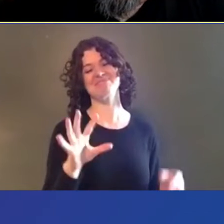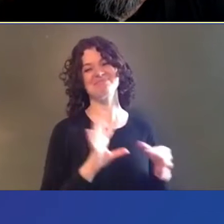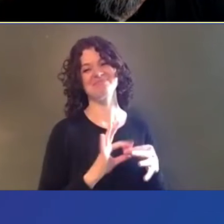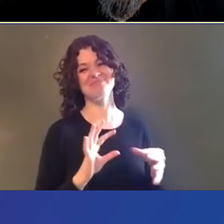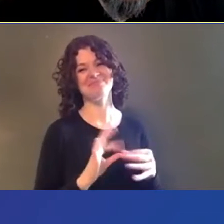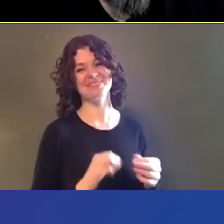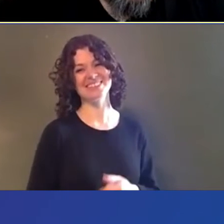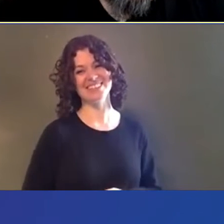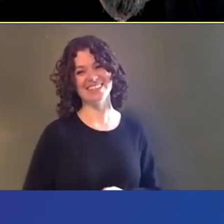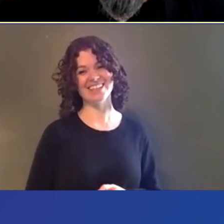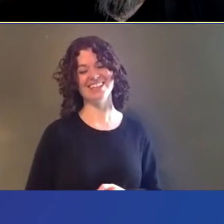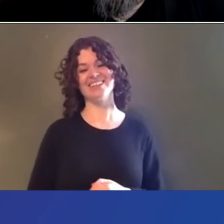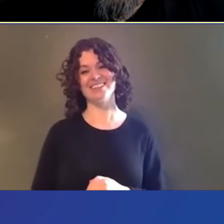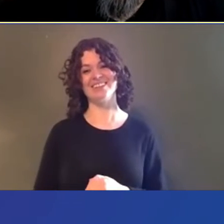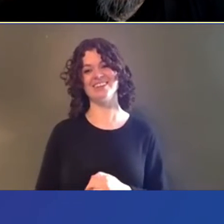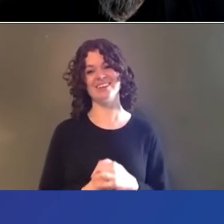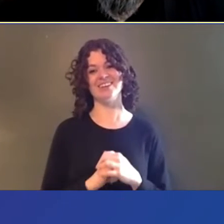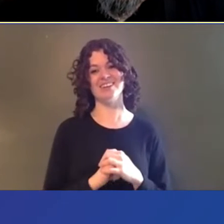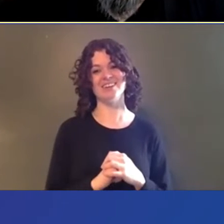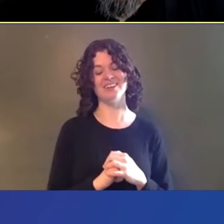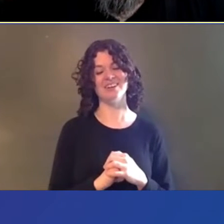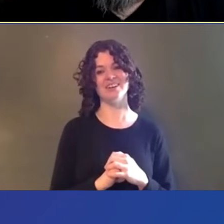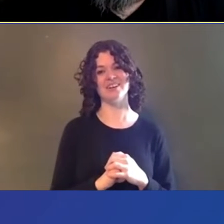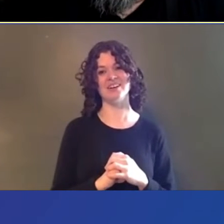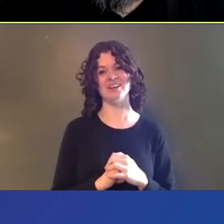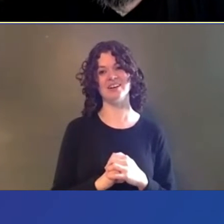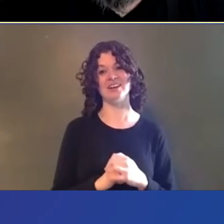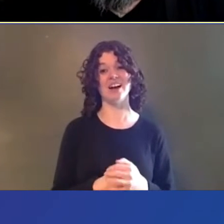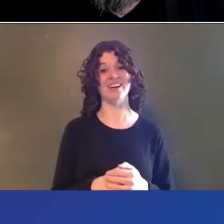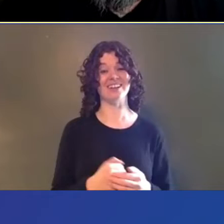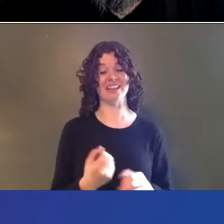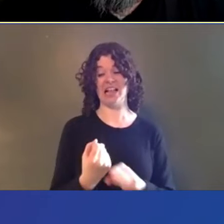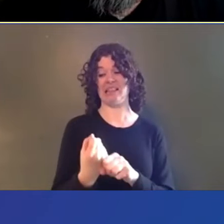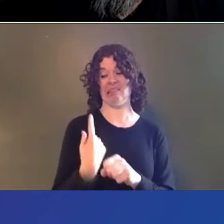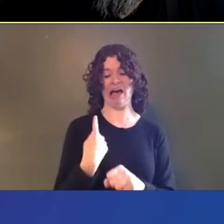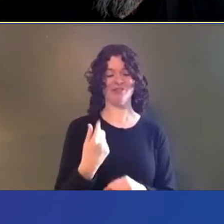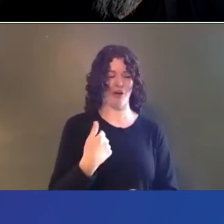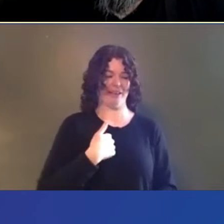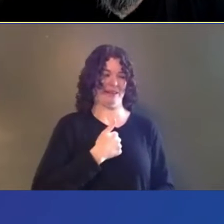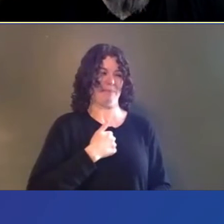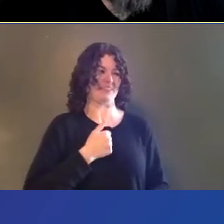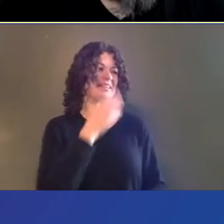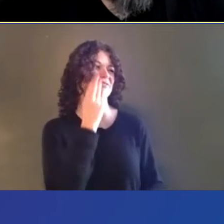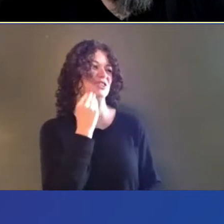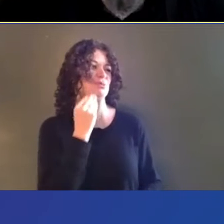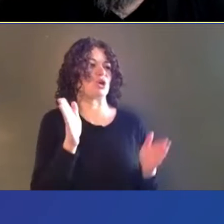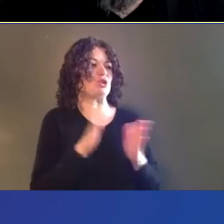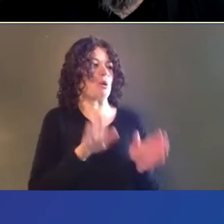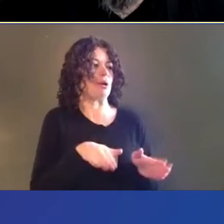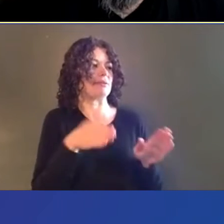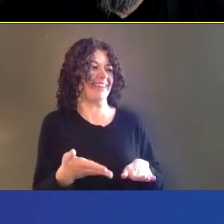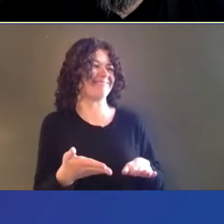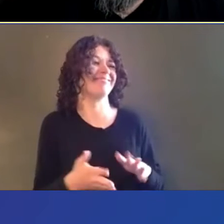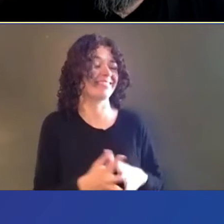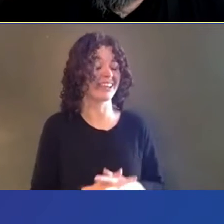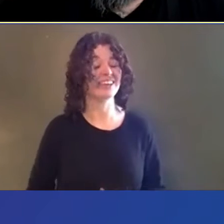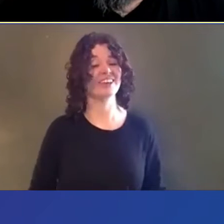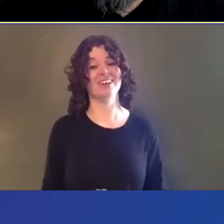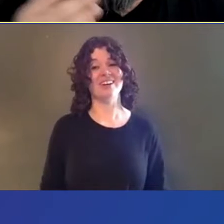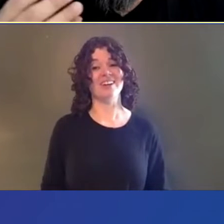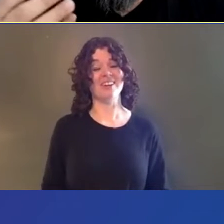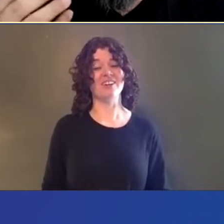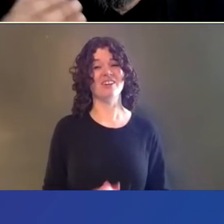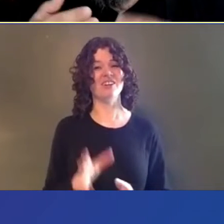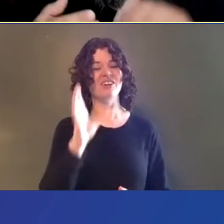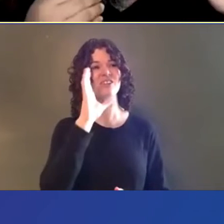Yeah, I had a kind of a small death last year, and it was weird because